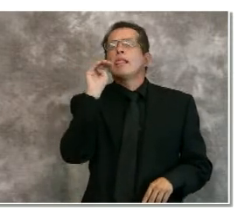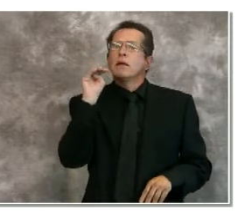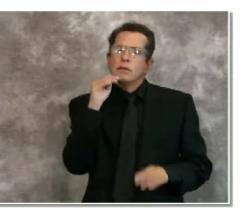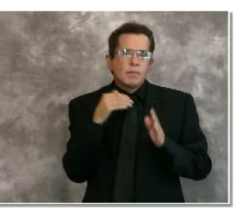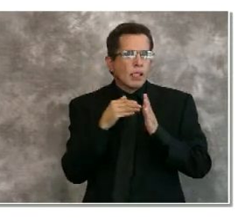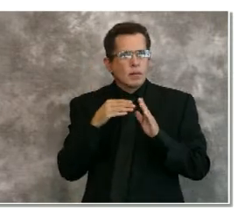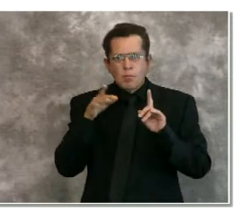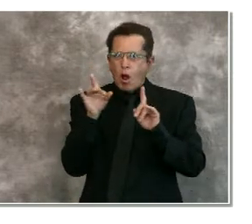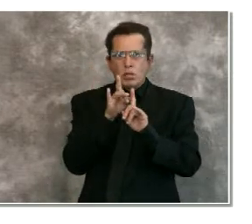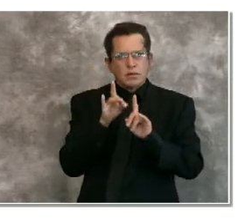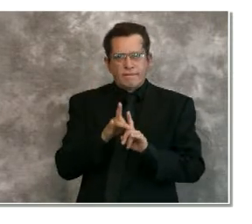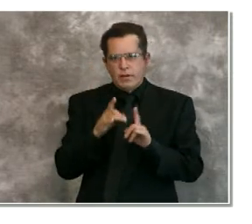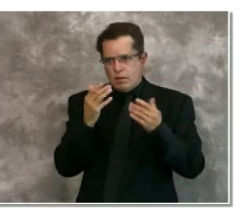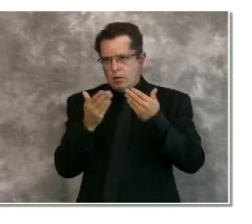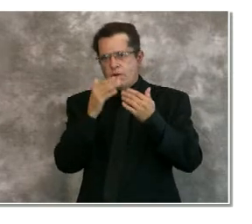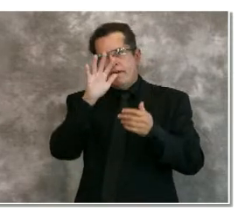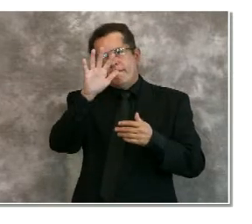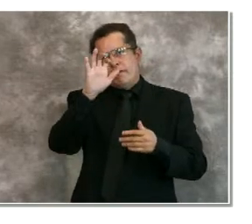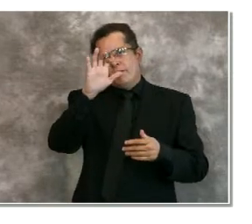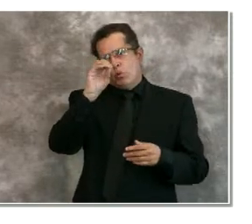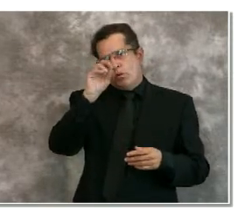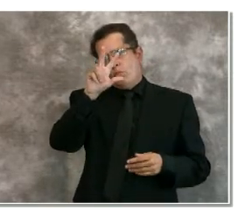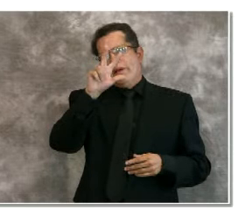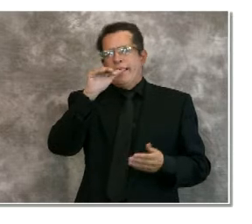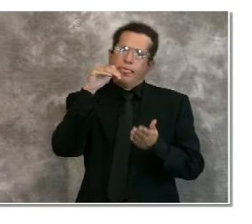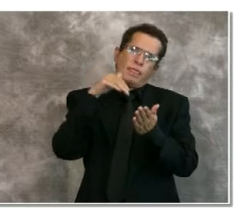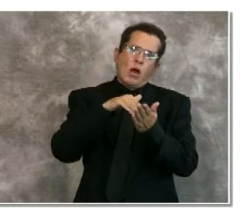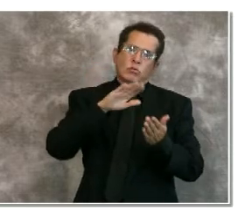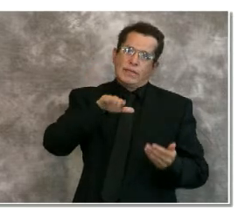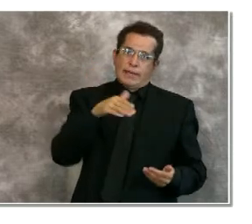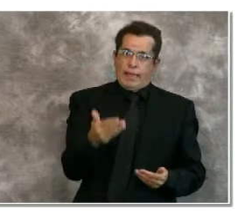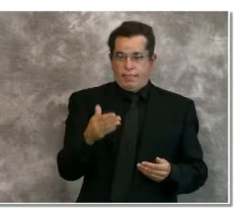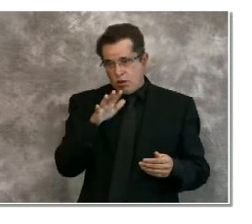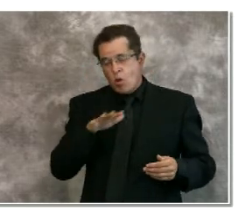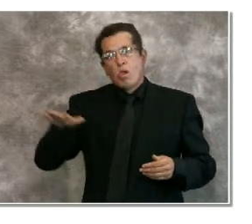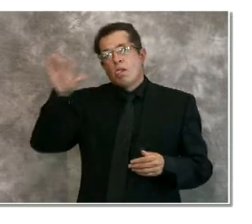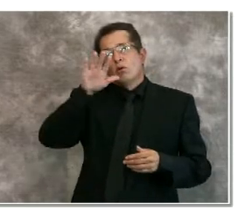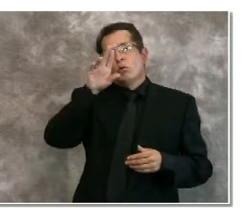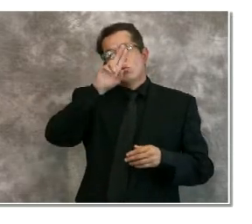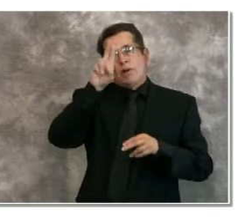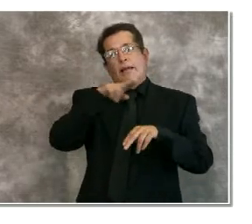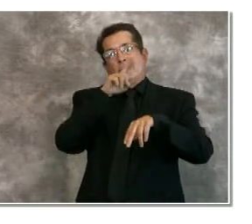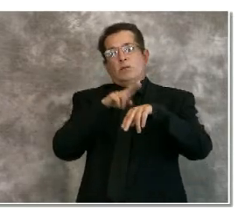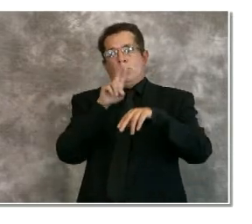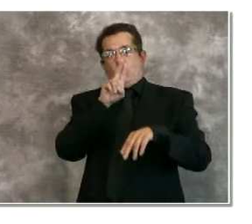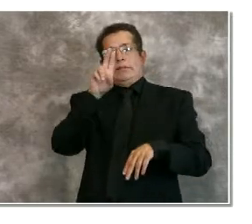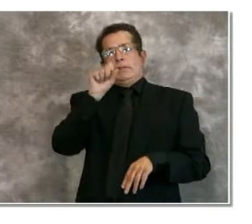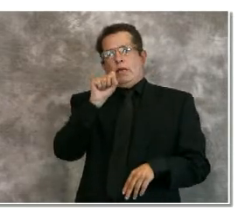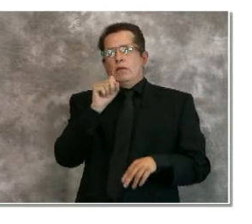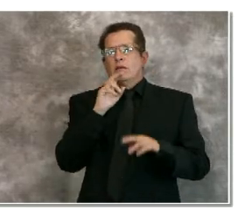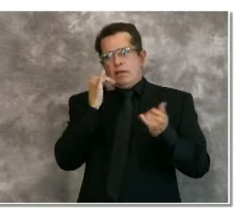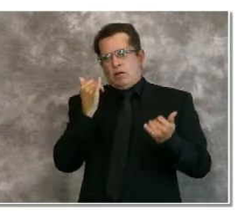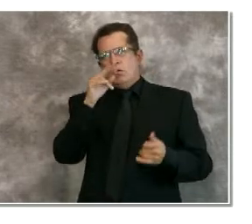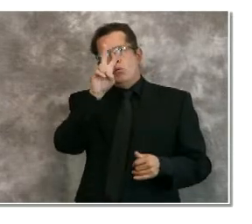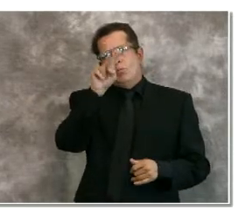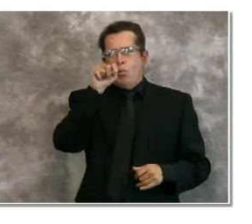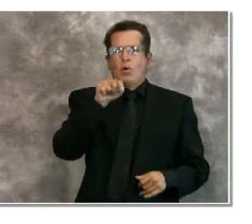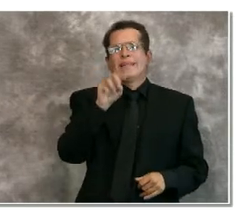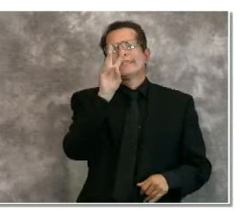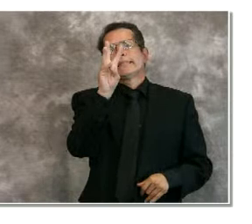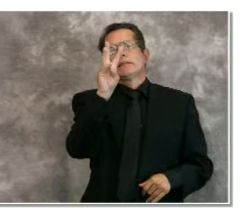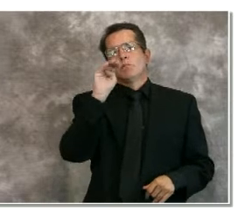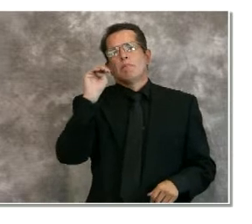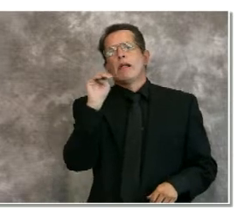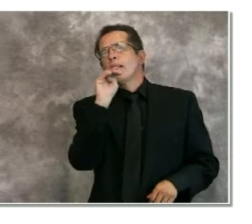cases, including almost 503,000 deaths. Nationwide, the United States is reporting almost 2.6